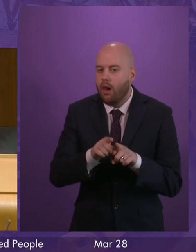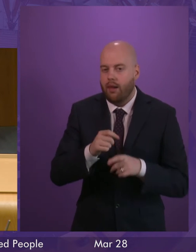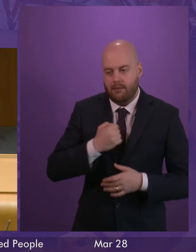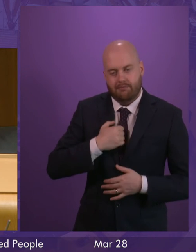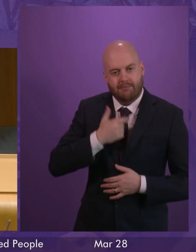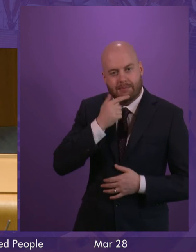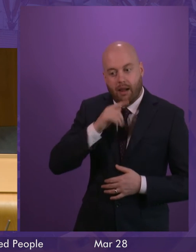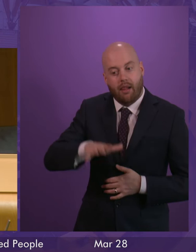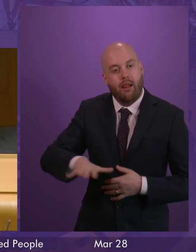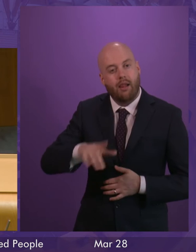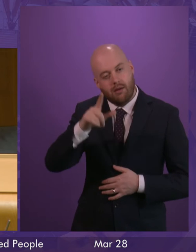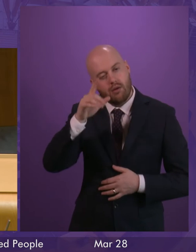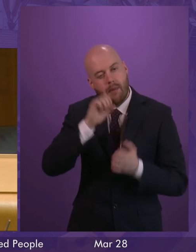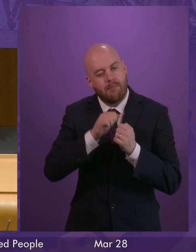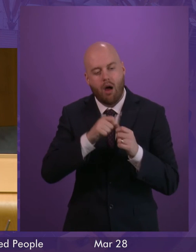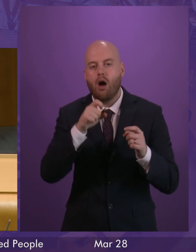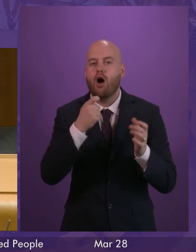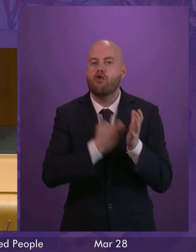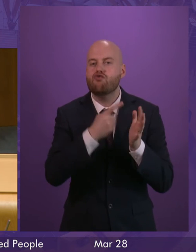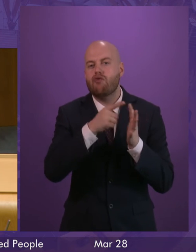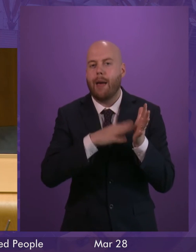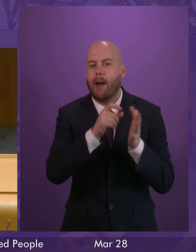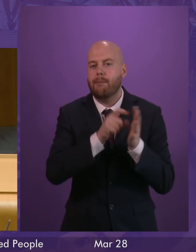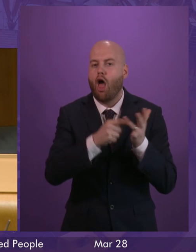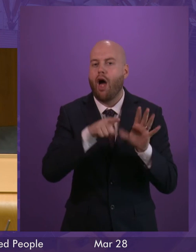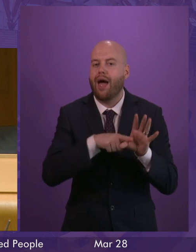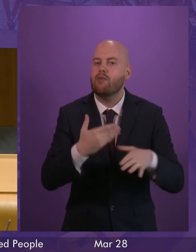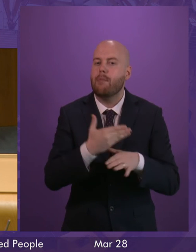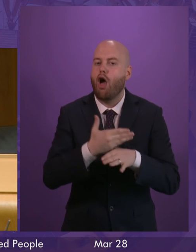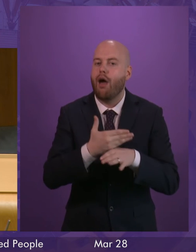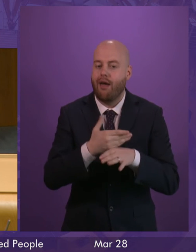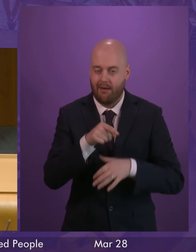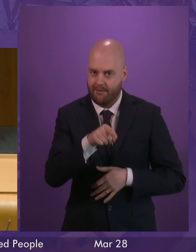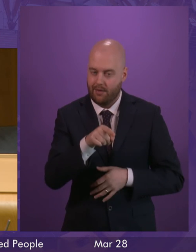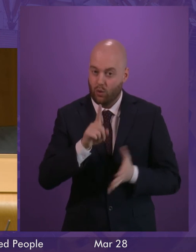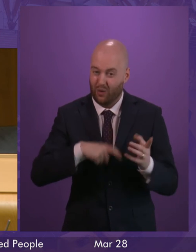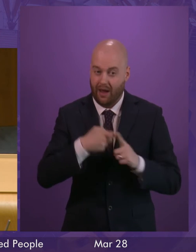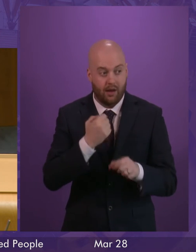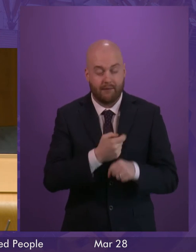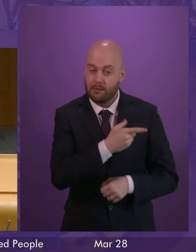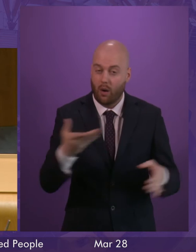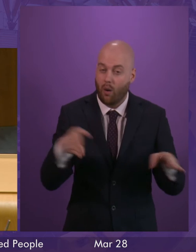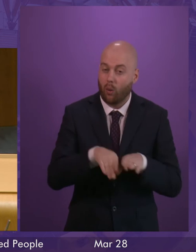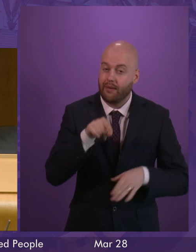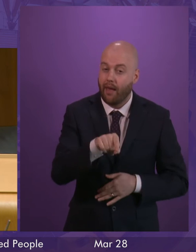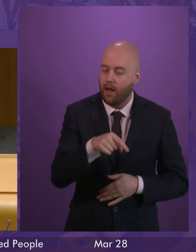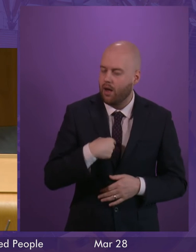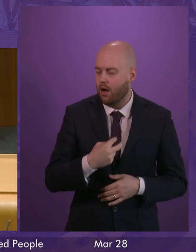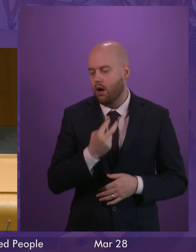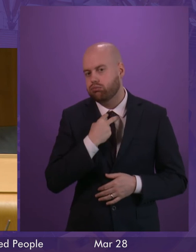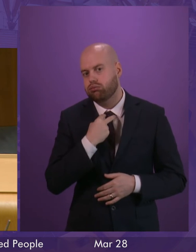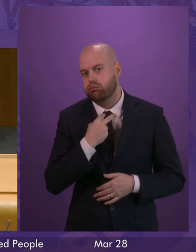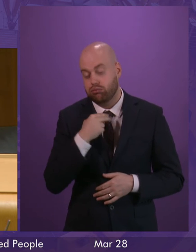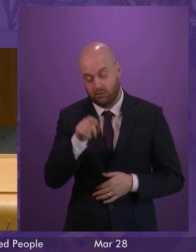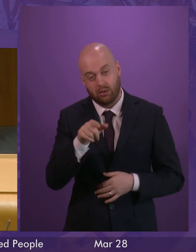reemployed used to be in my constituency, and shame on the UK governments that closed that in my constituency. An amazing, wonderful,